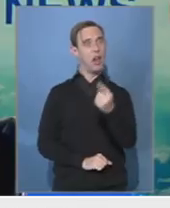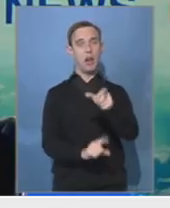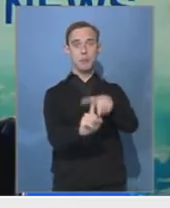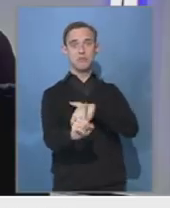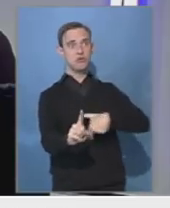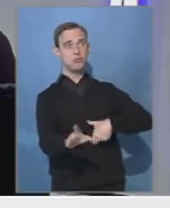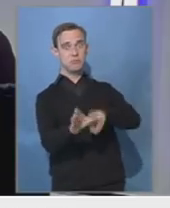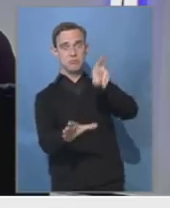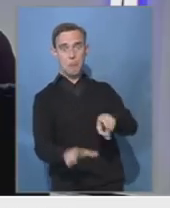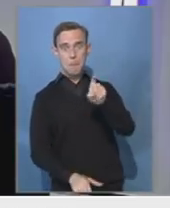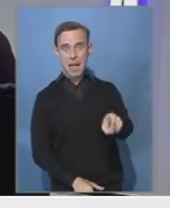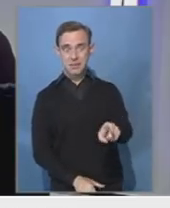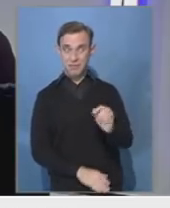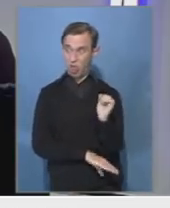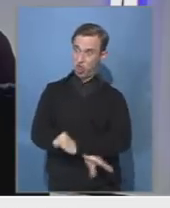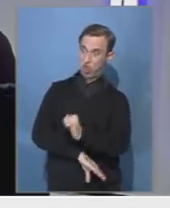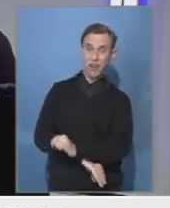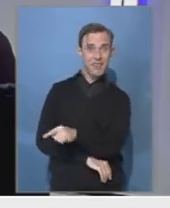decision?